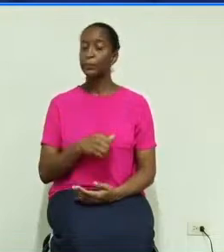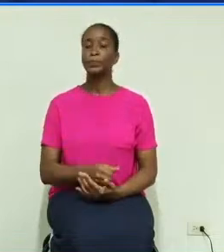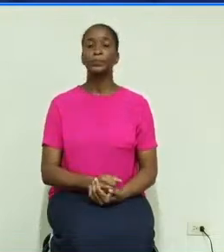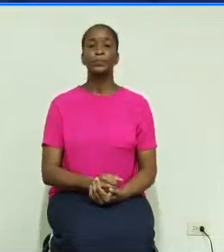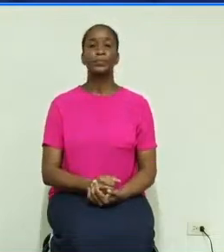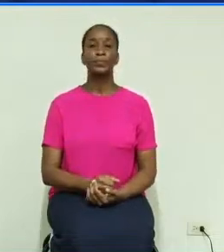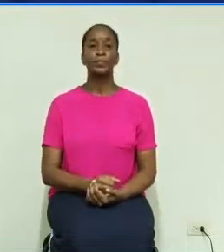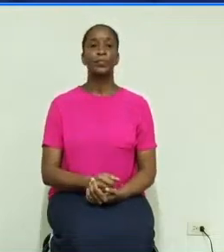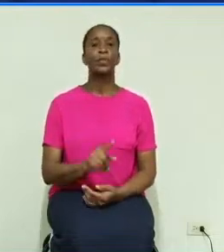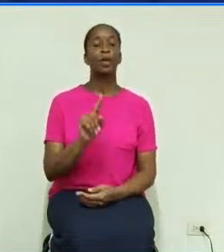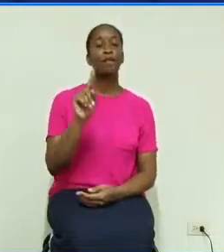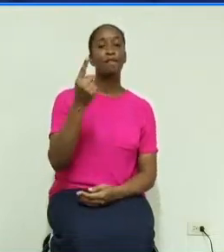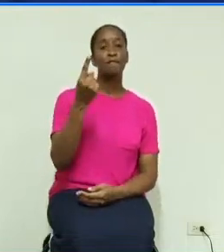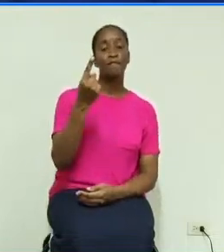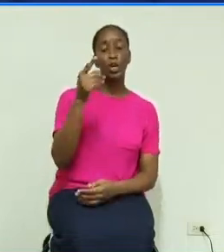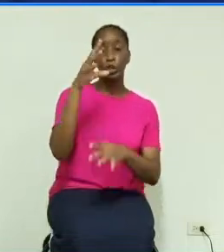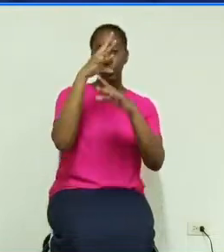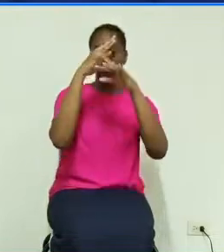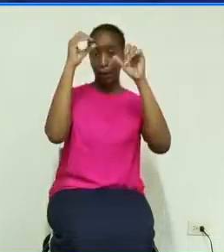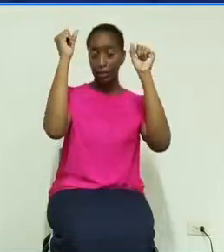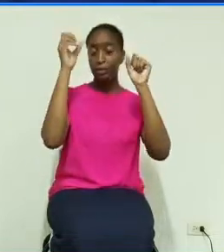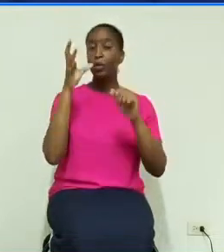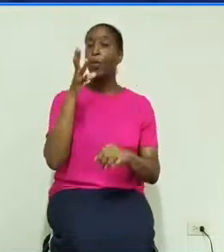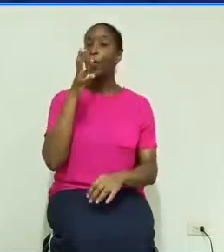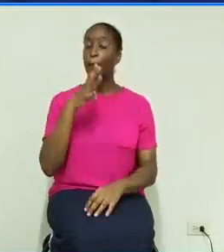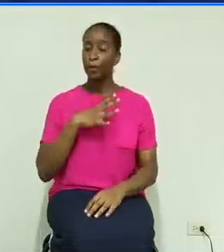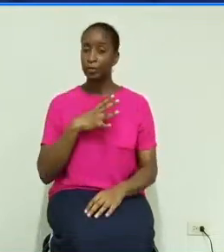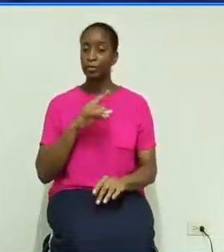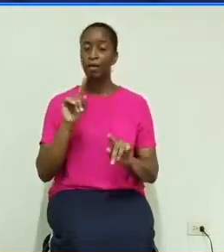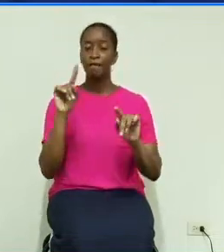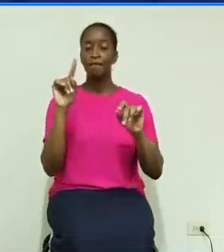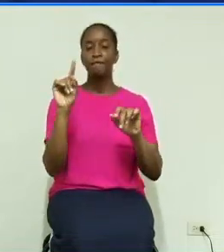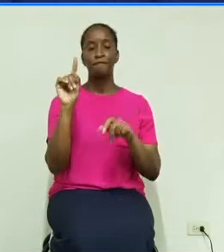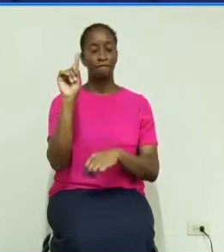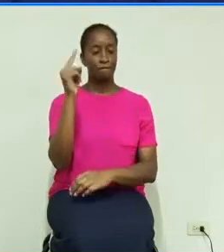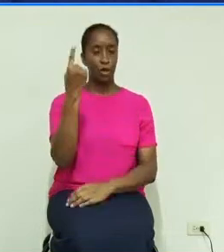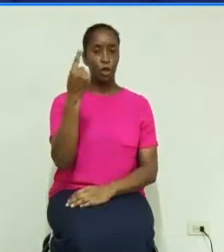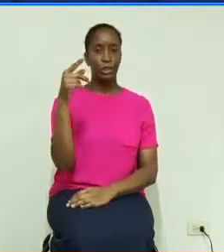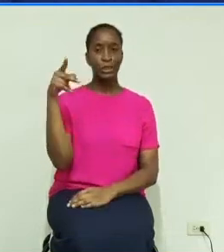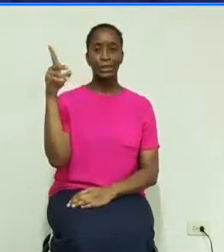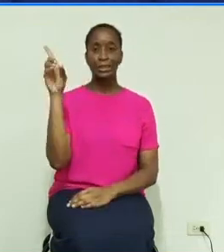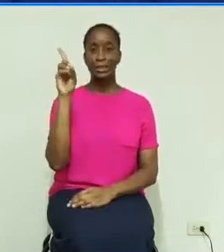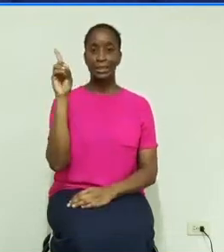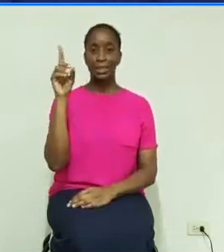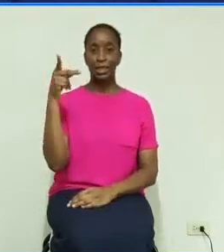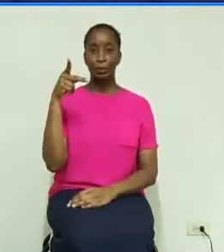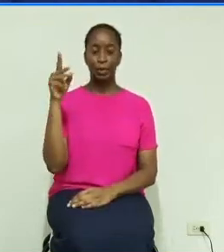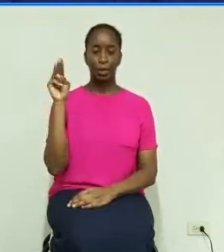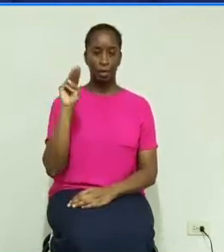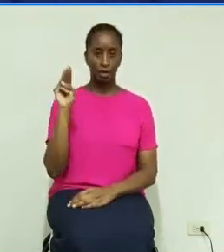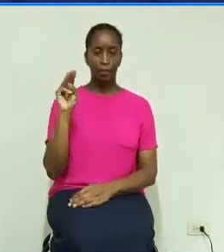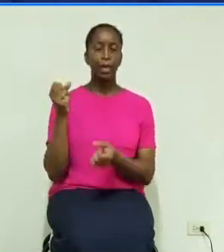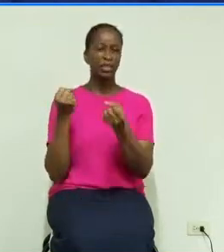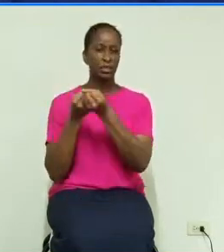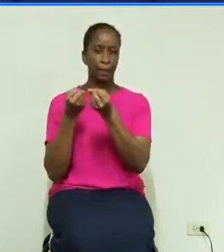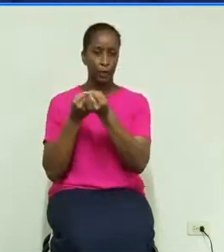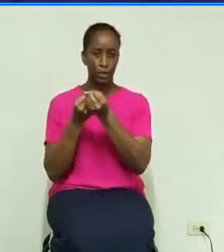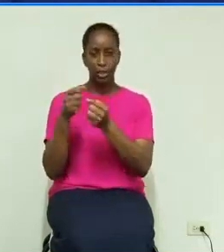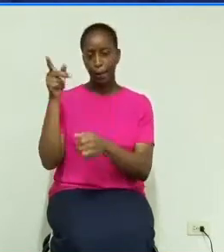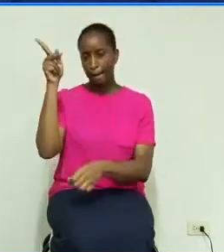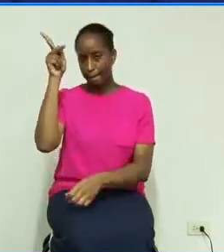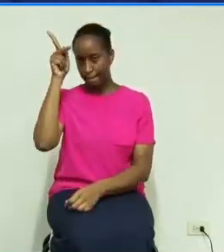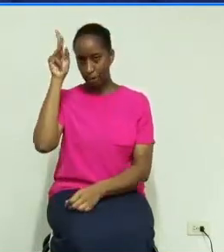a female president. But we have to remember that the optics of leadership do not directly